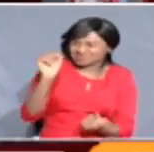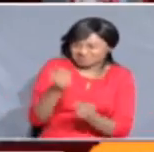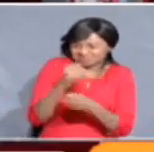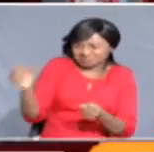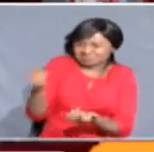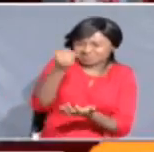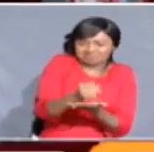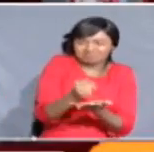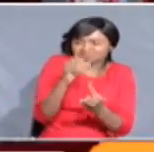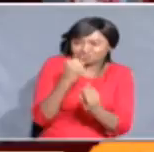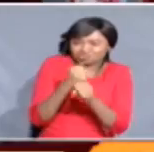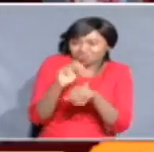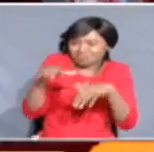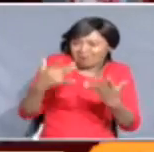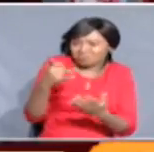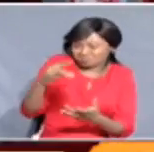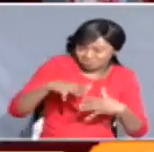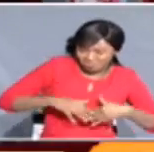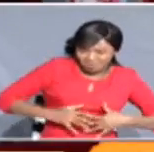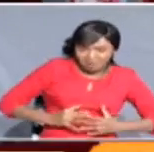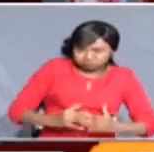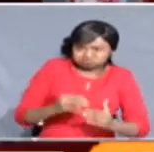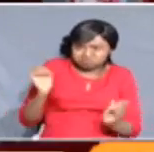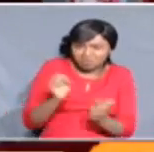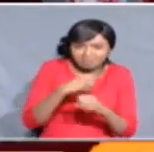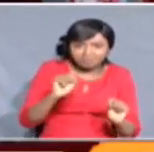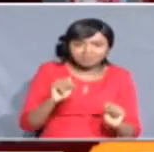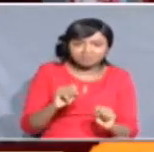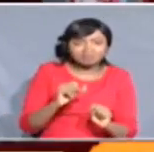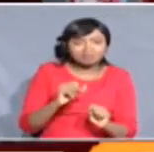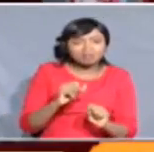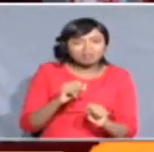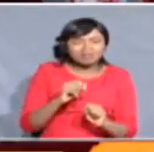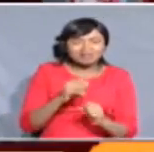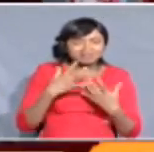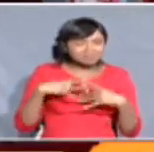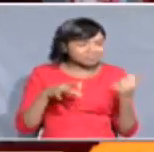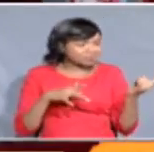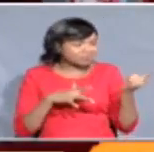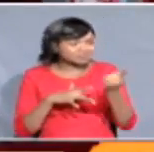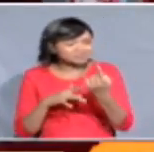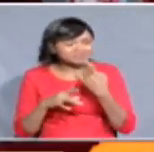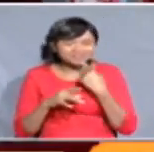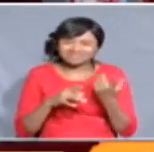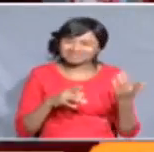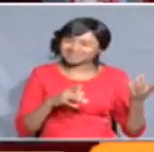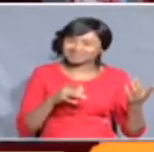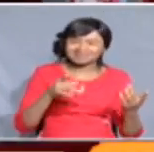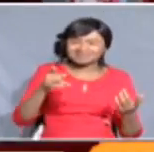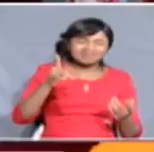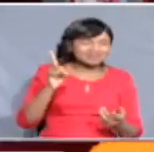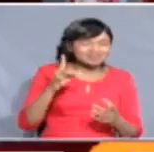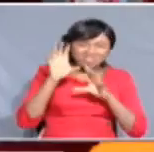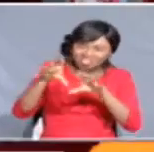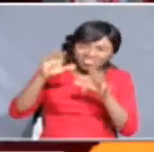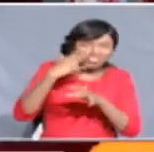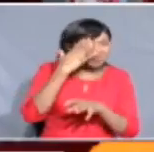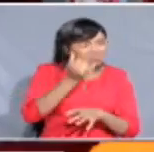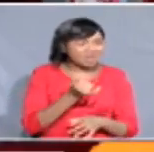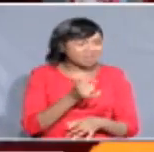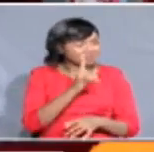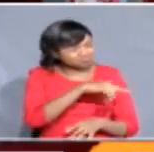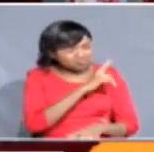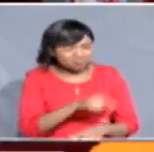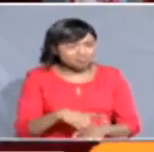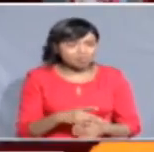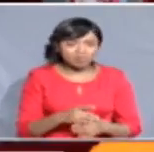barren. And even though it worked against them, because people are saying, you know, those are not things you use against people.